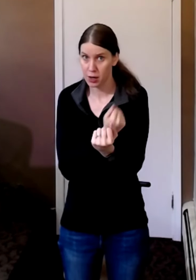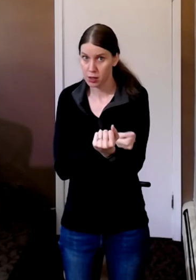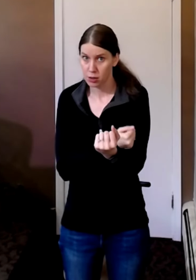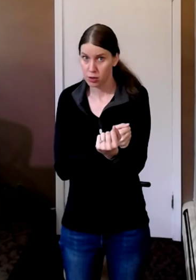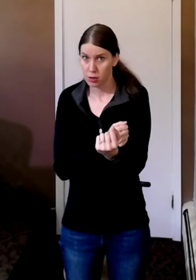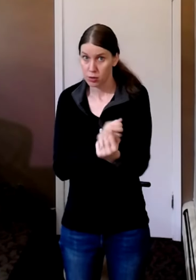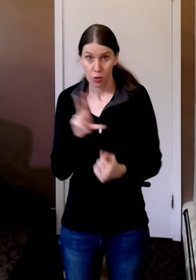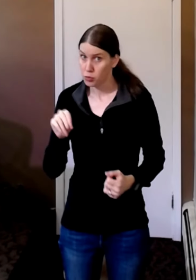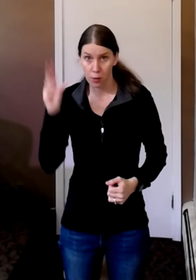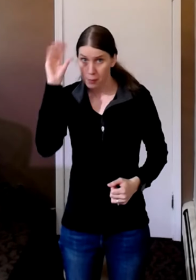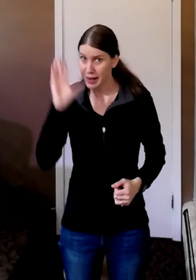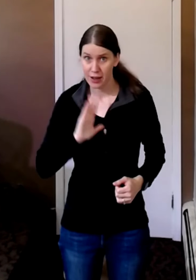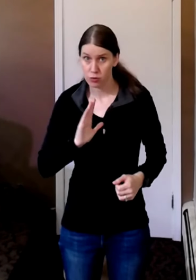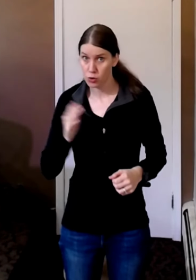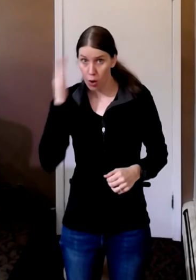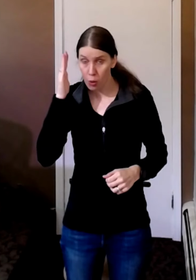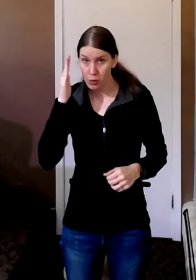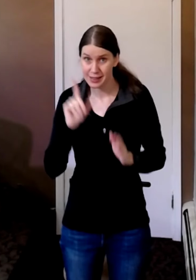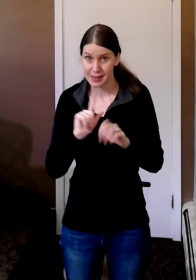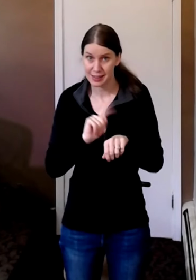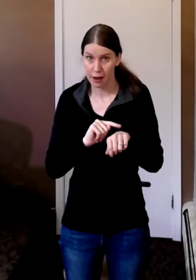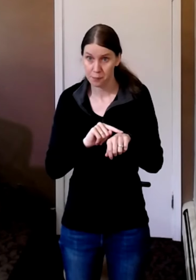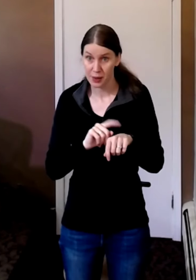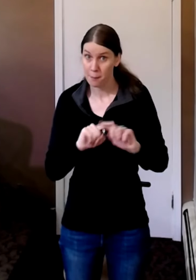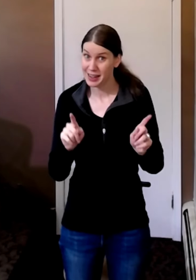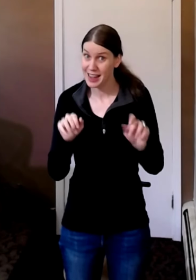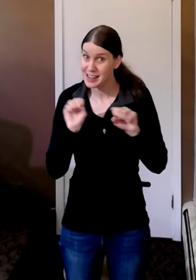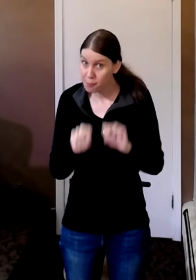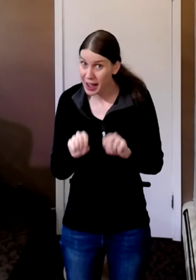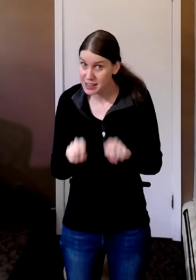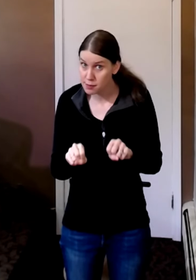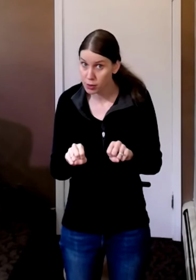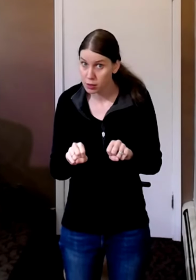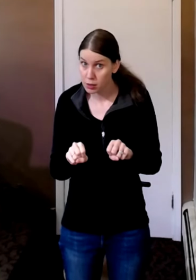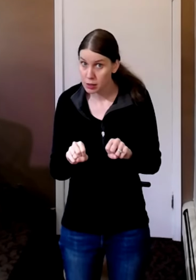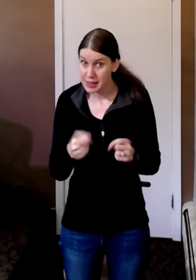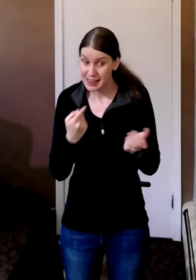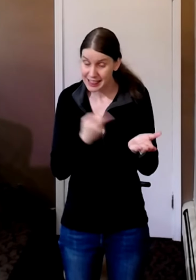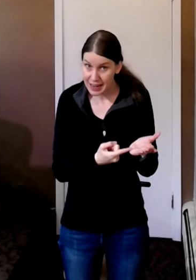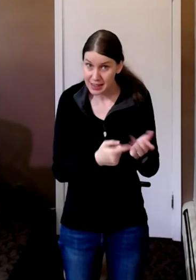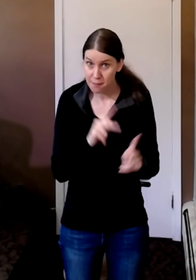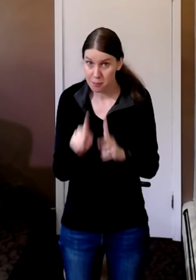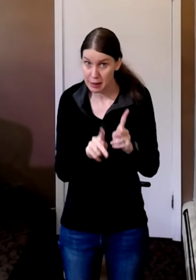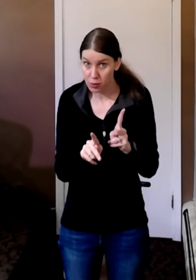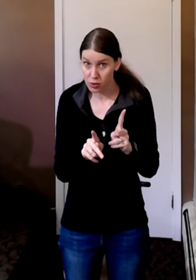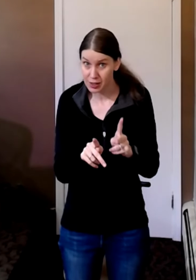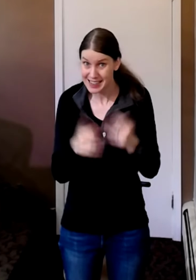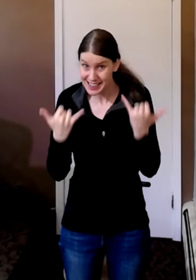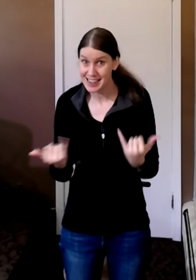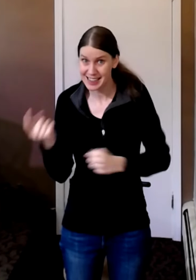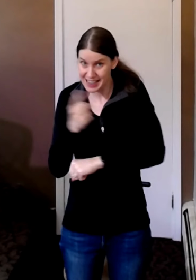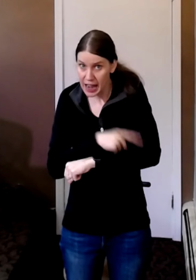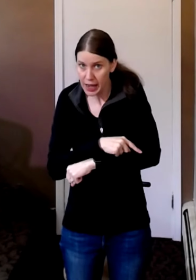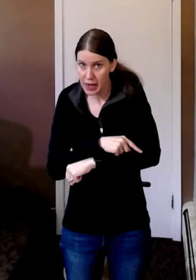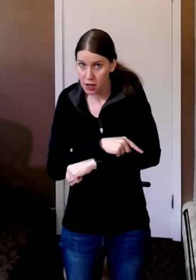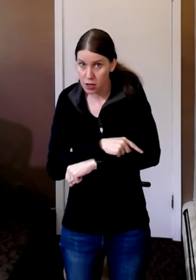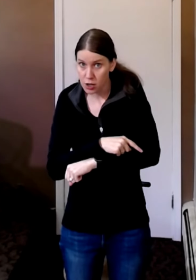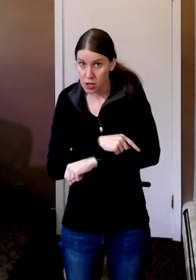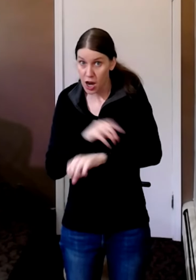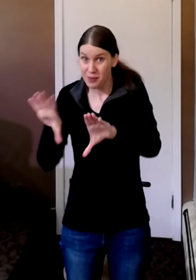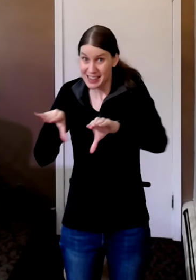no man knows the day or the hour, but it is very possible those people are gaining recognition and gaining